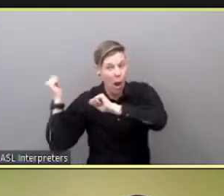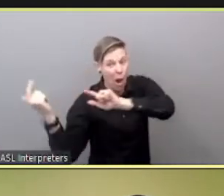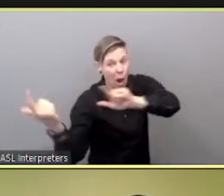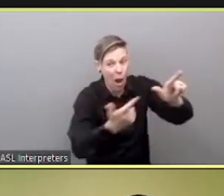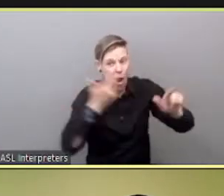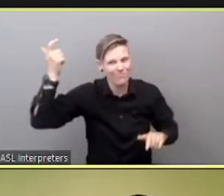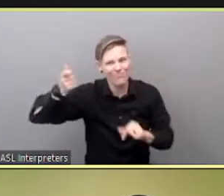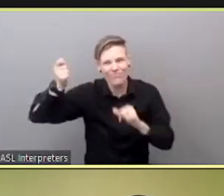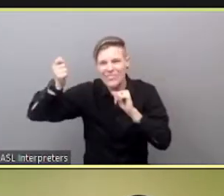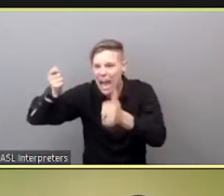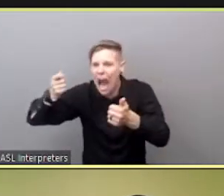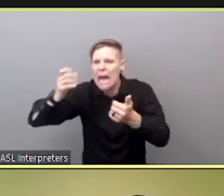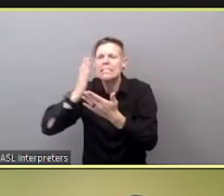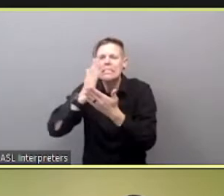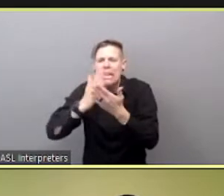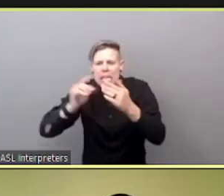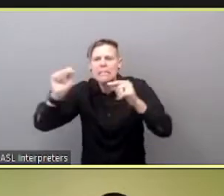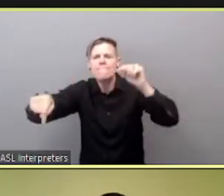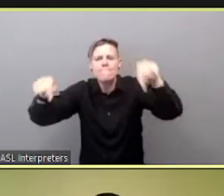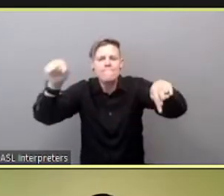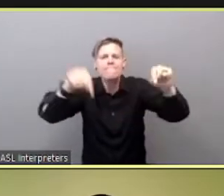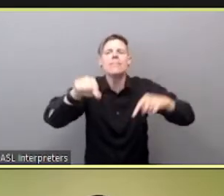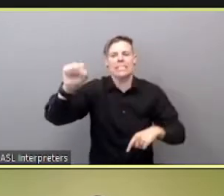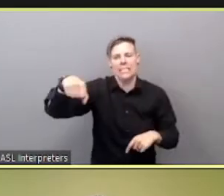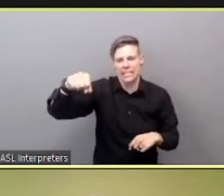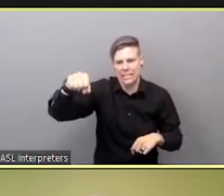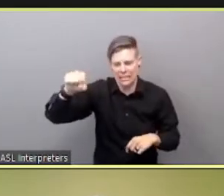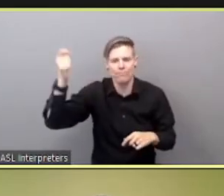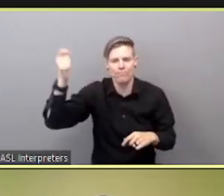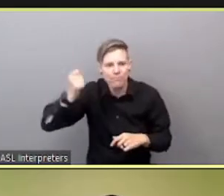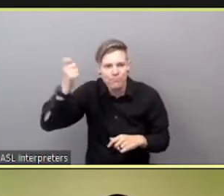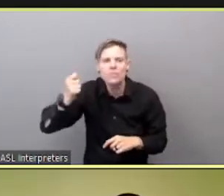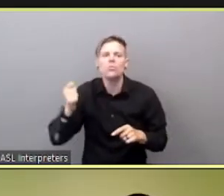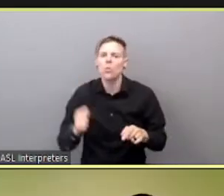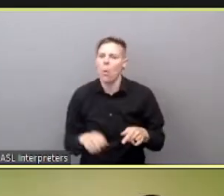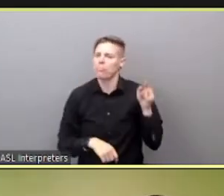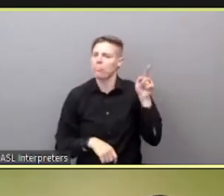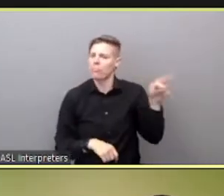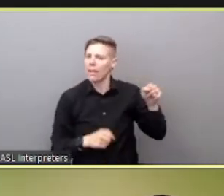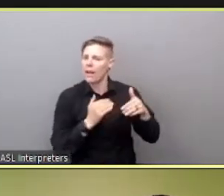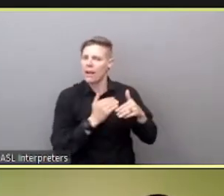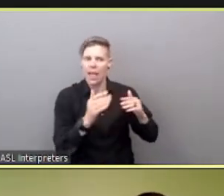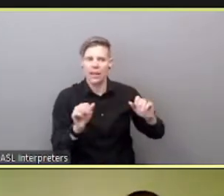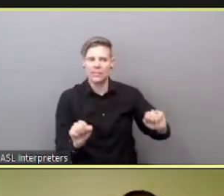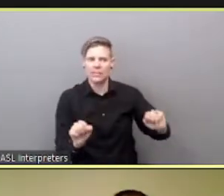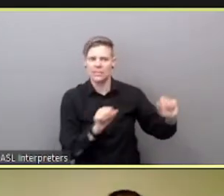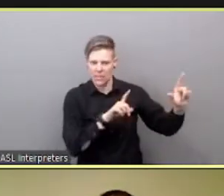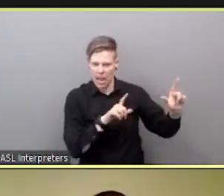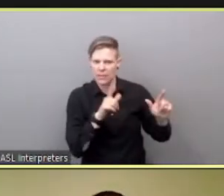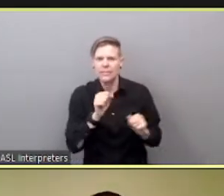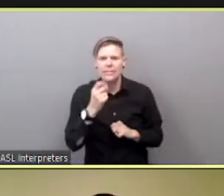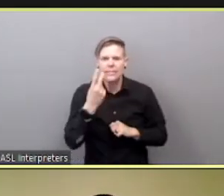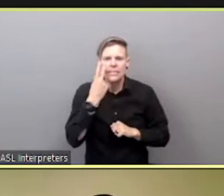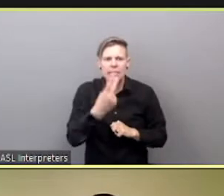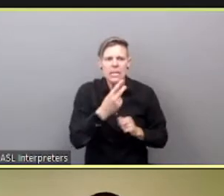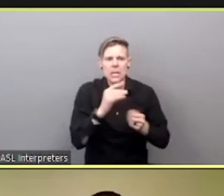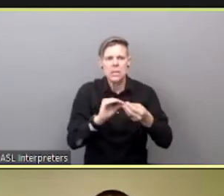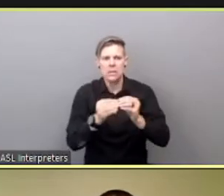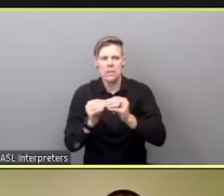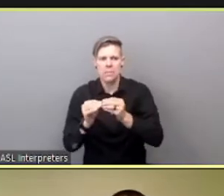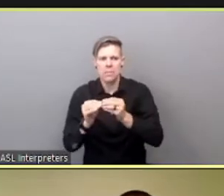Great. On this slide here is a representation of unemployment insurance